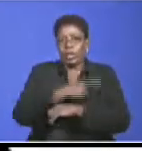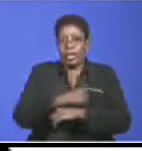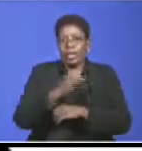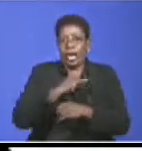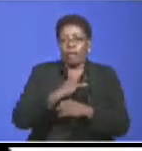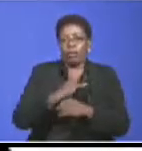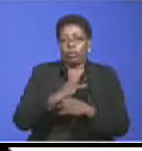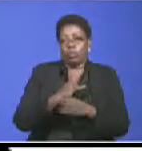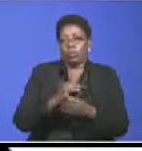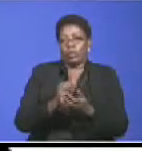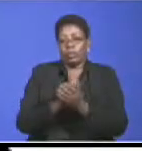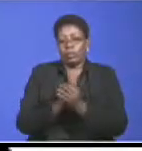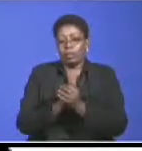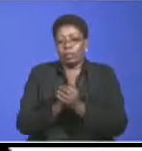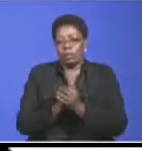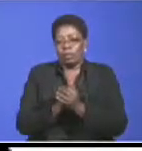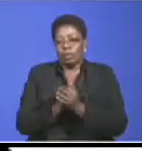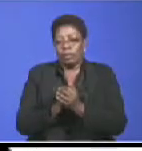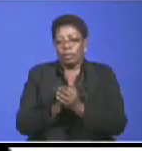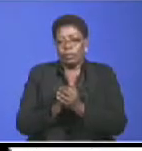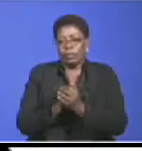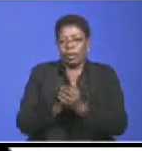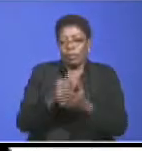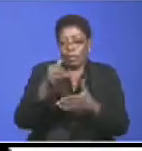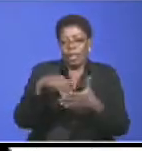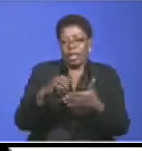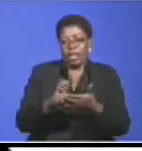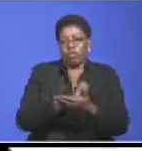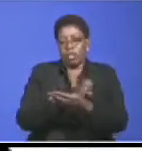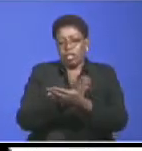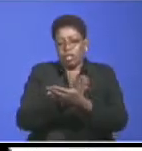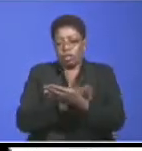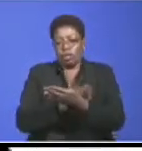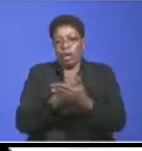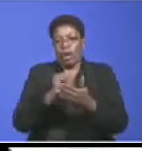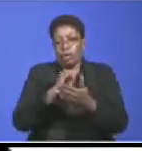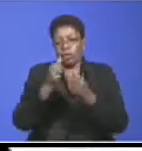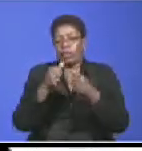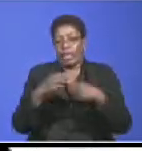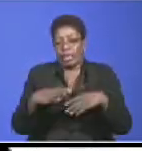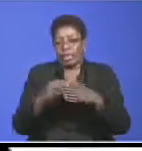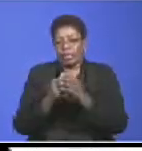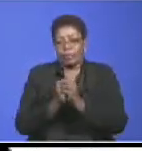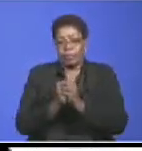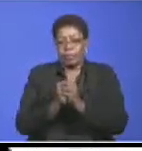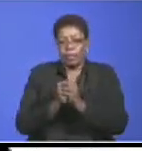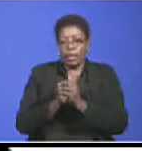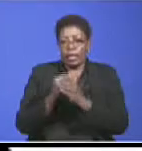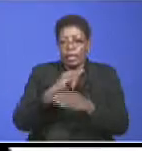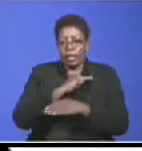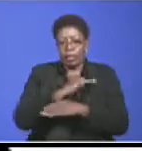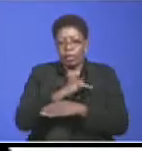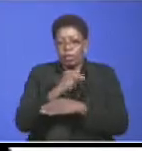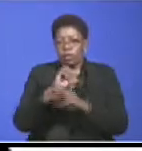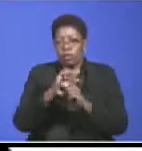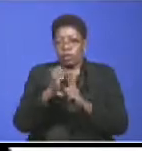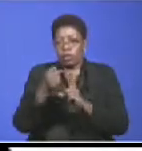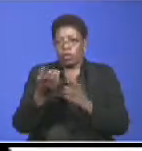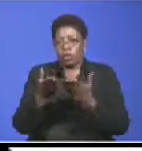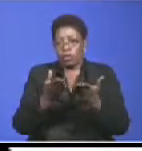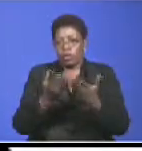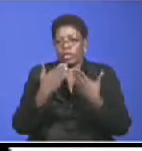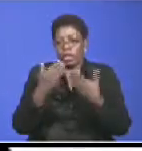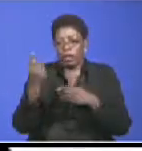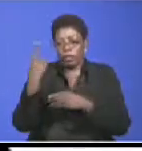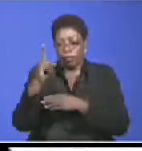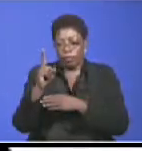enriched. Renee Banaby, the Assistant Director of Community Affairs for the Ministry of Social Services, says she is